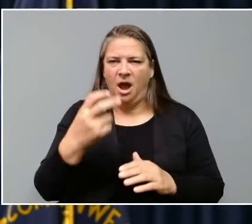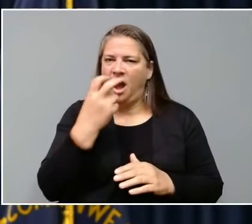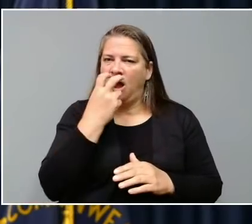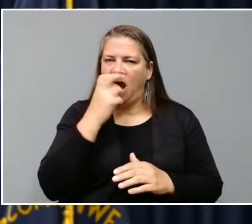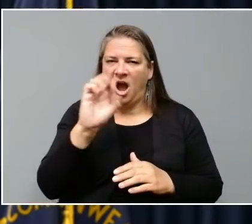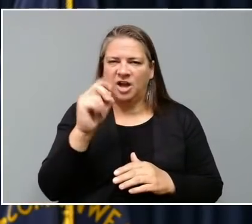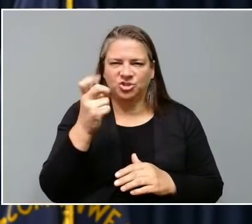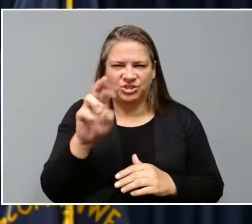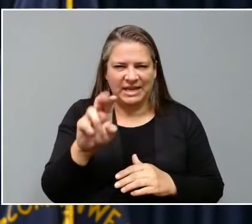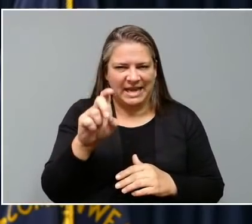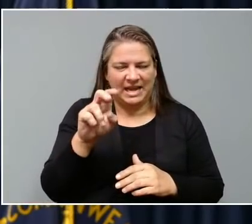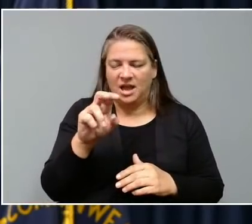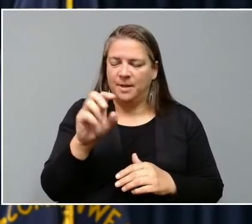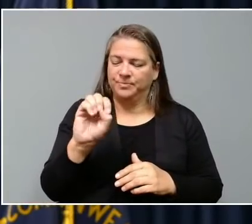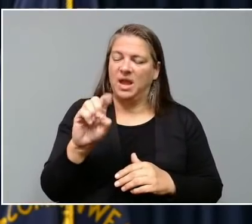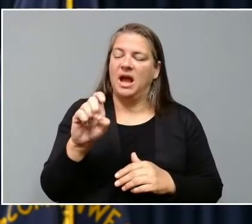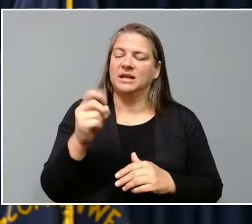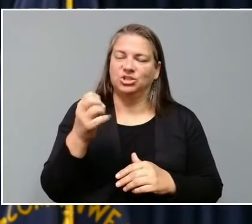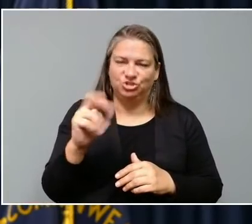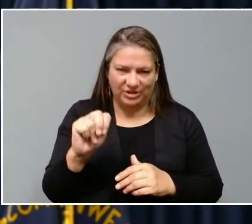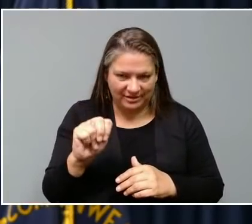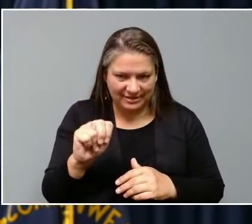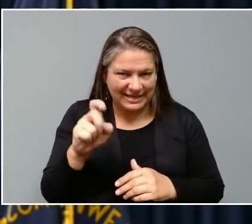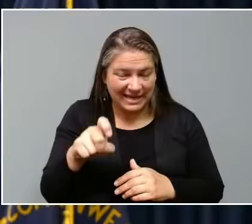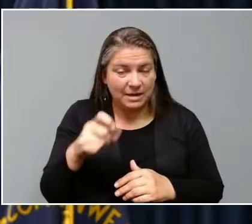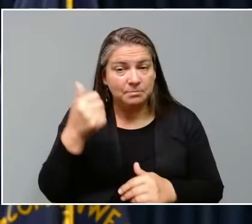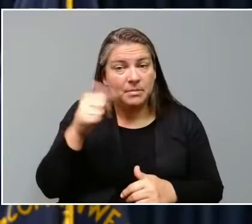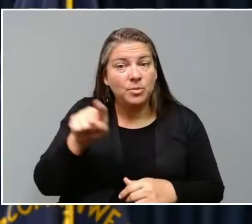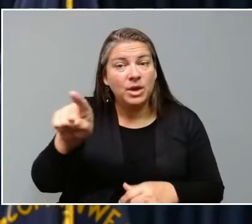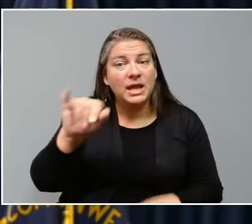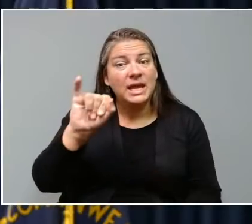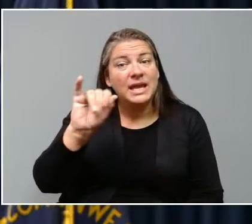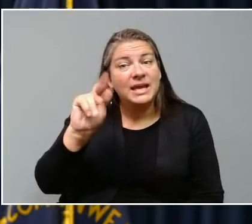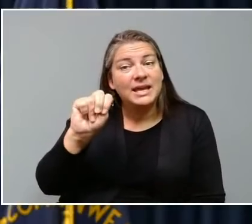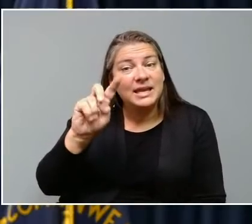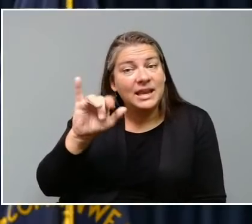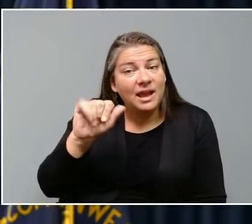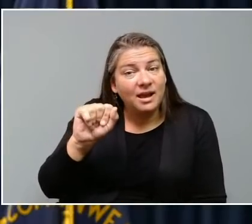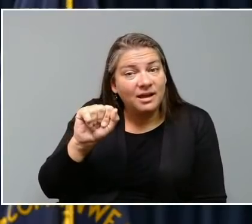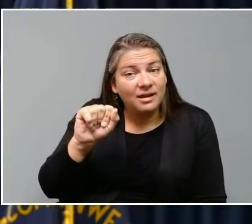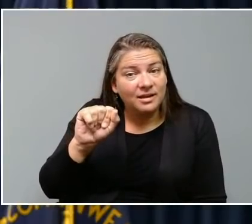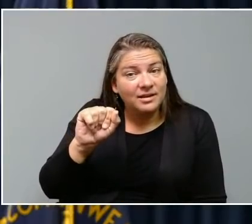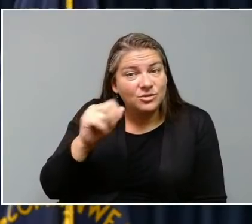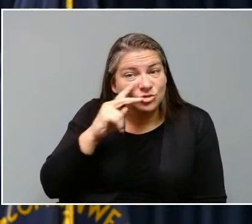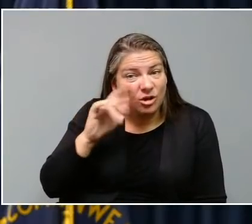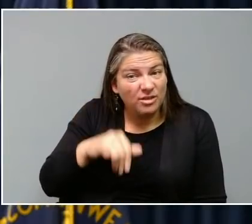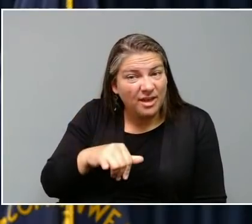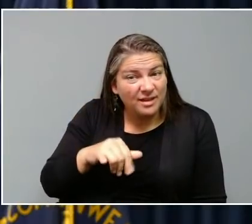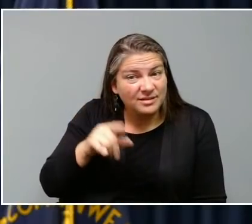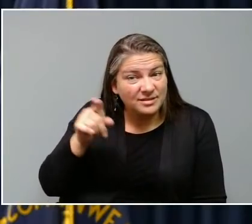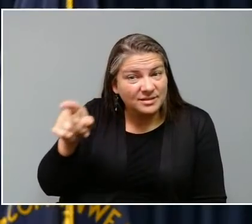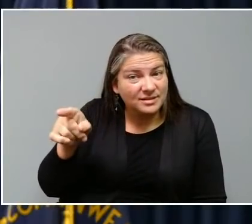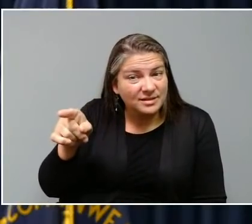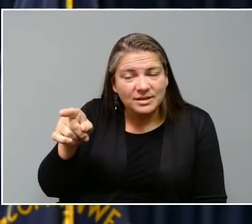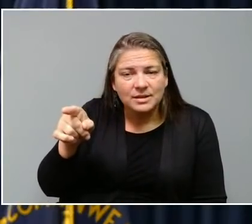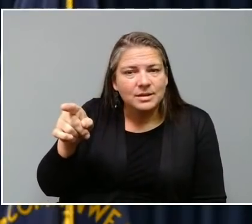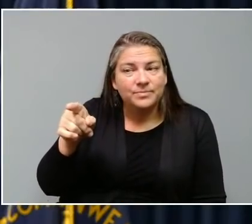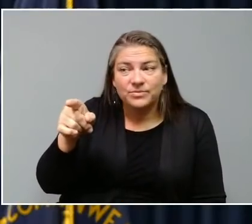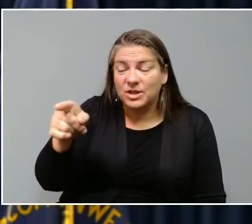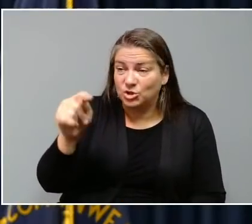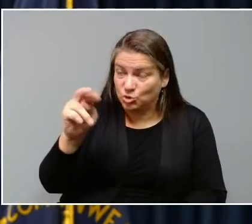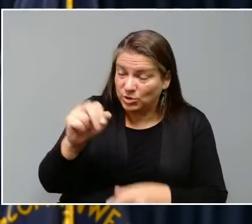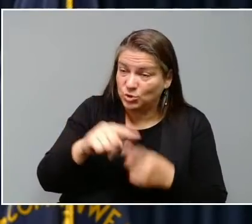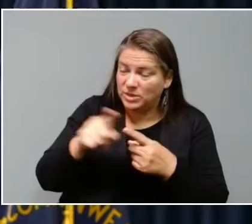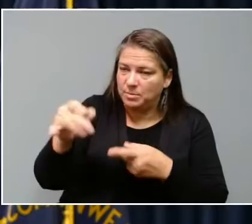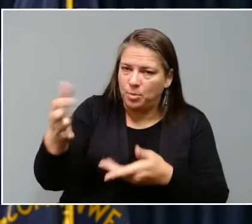when we saw this in India? And we won't see anything like it in India, but they were only treating patients who could bring their own oxygen. The fact that we now have